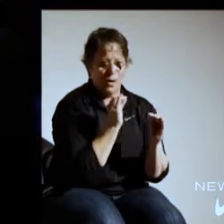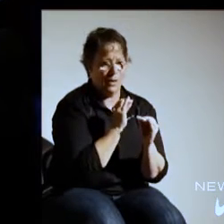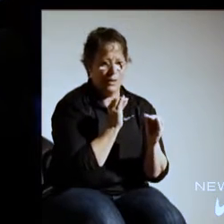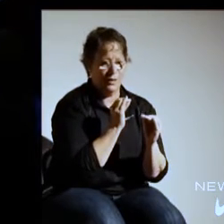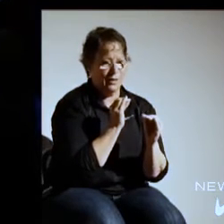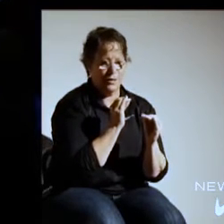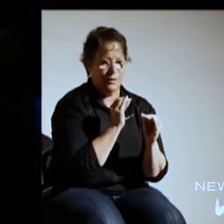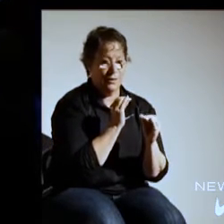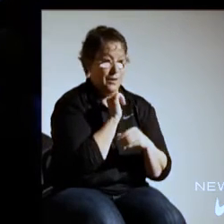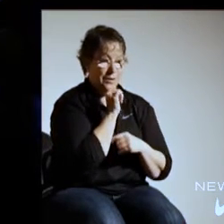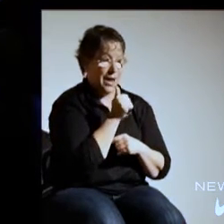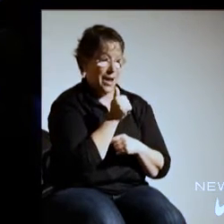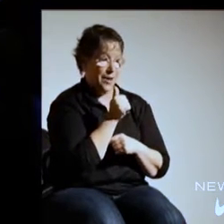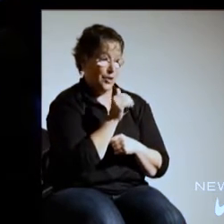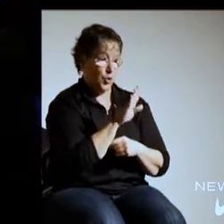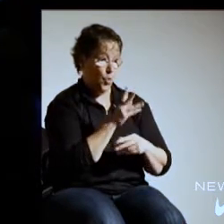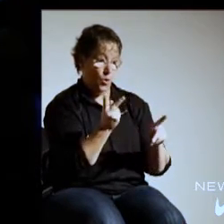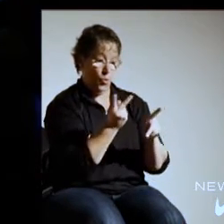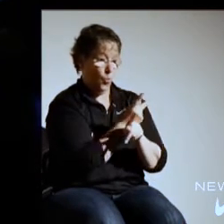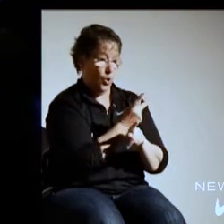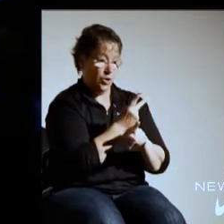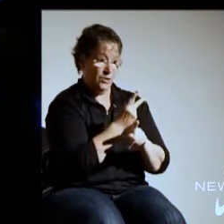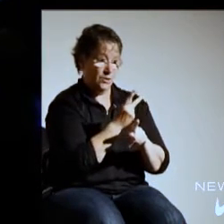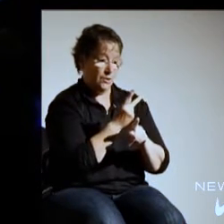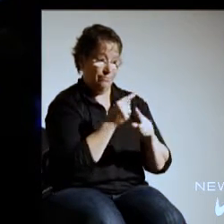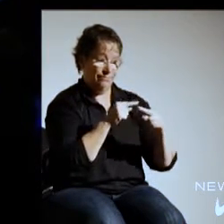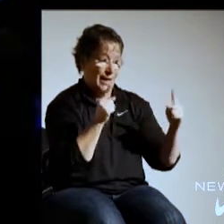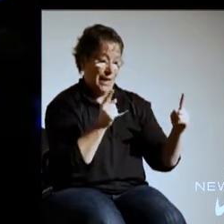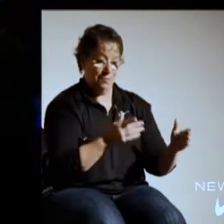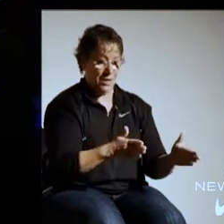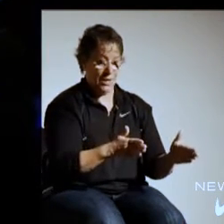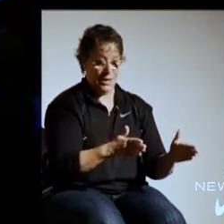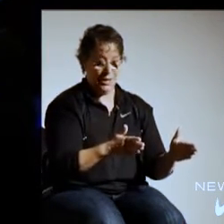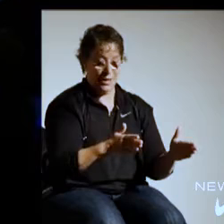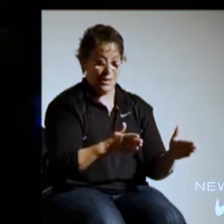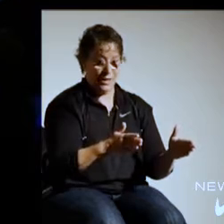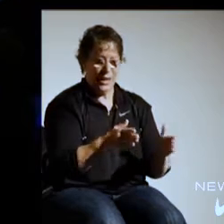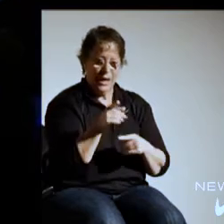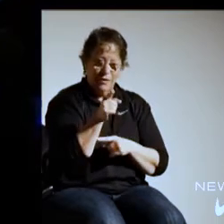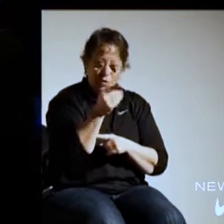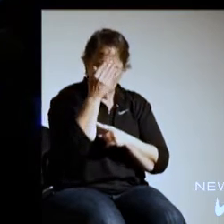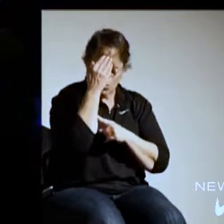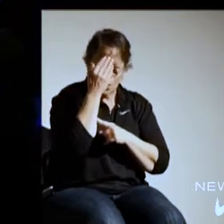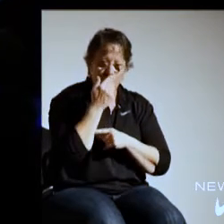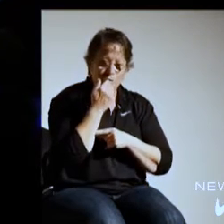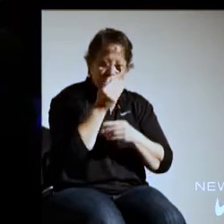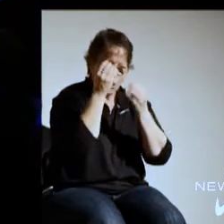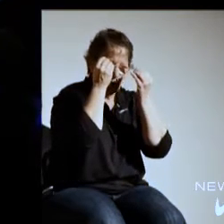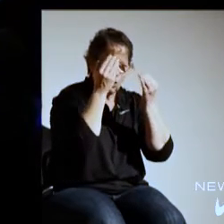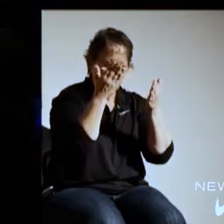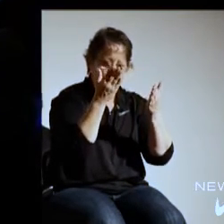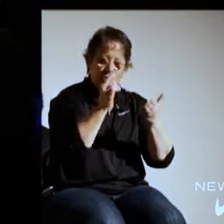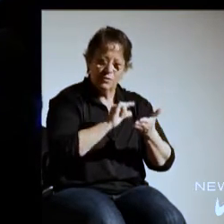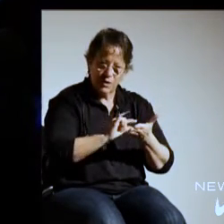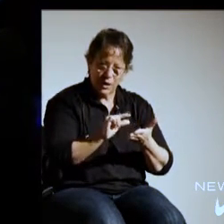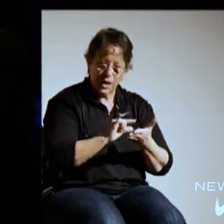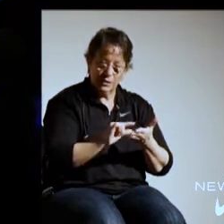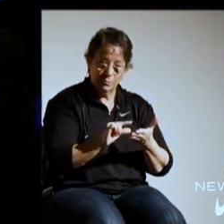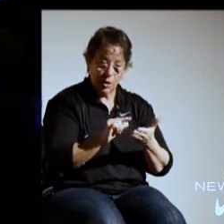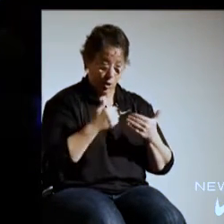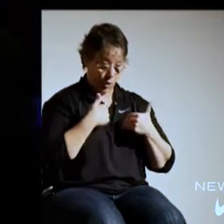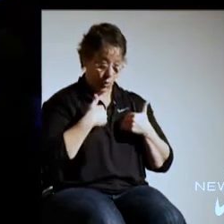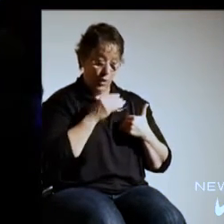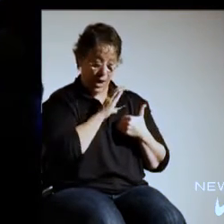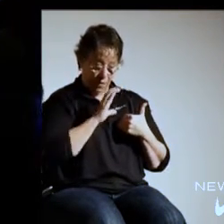enemy. And if you know the good news of the gospel, you have